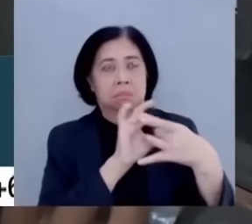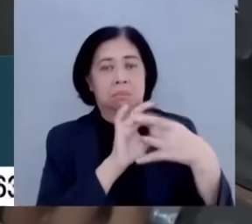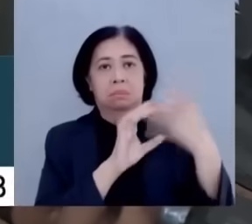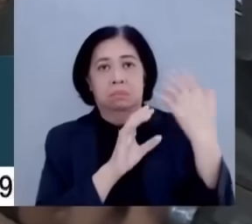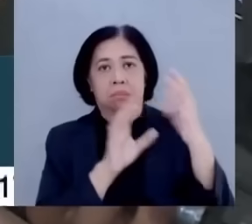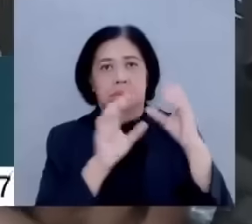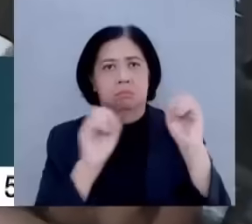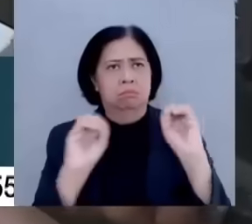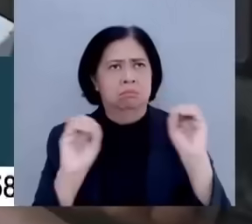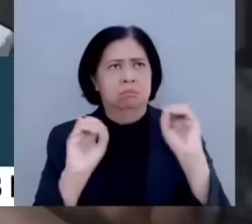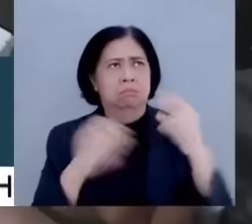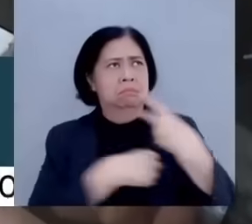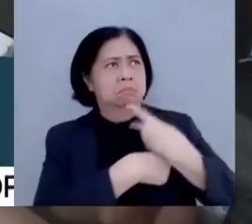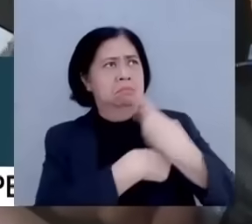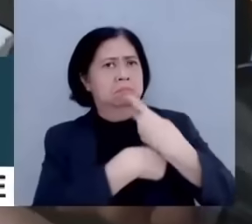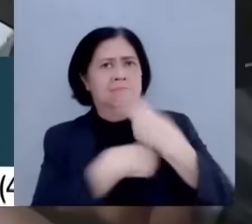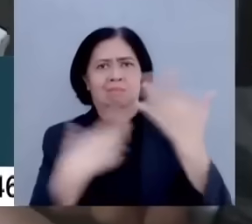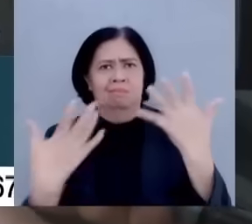namang ganun eh.